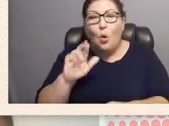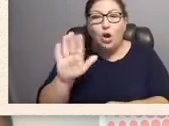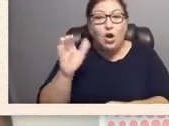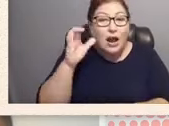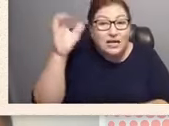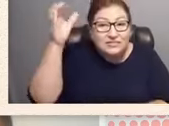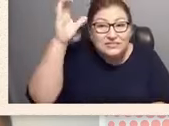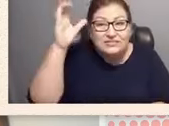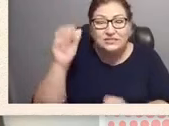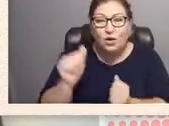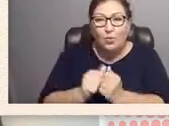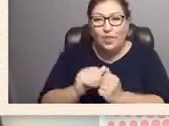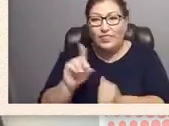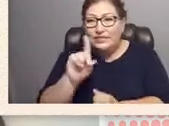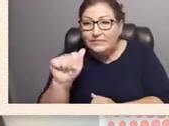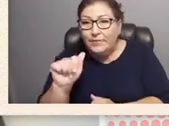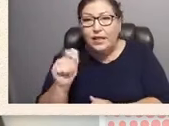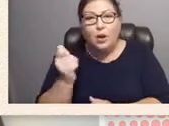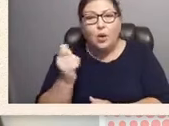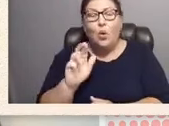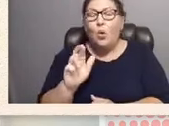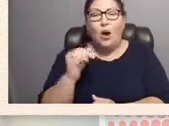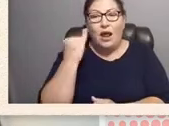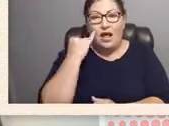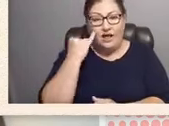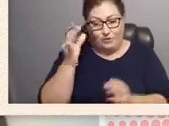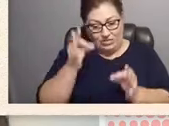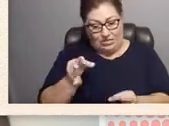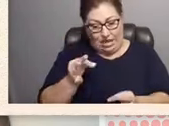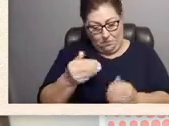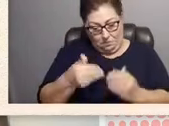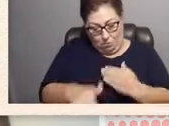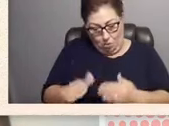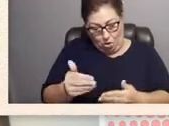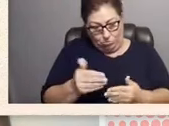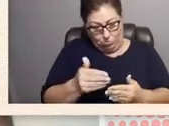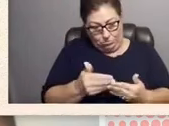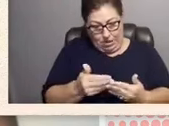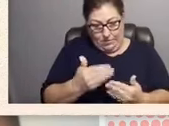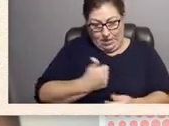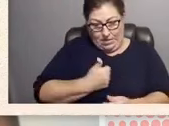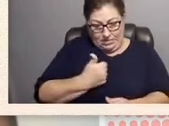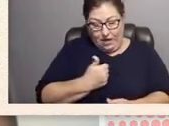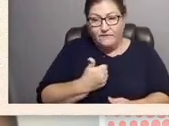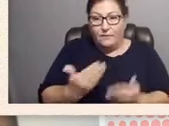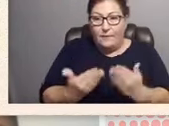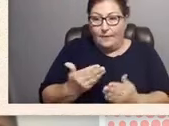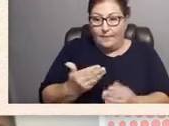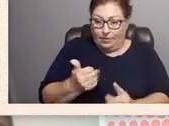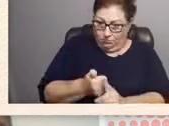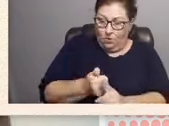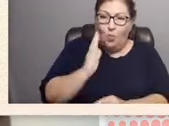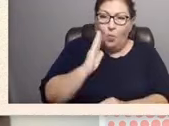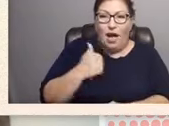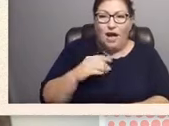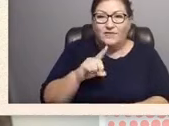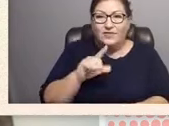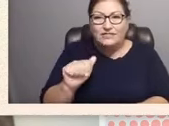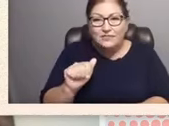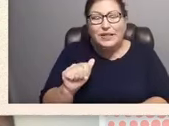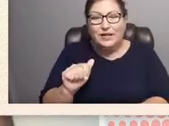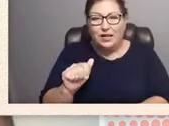have, if you decide to have children on your own and they have a disability, that's something that's going to be growing out of the numbers as